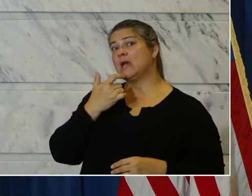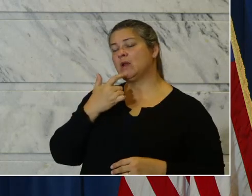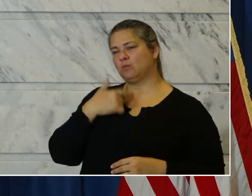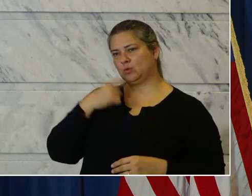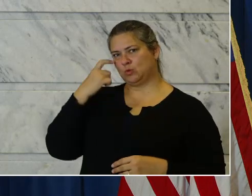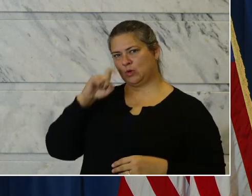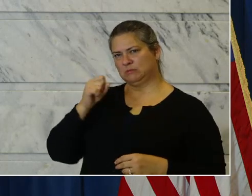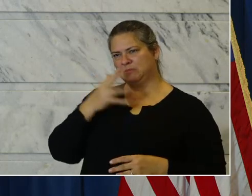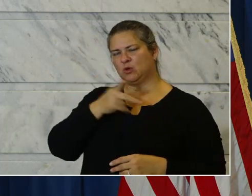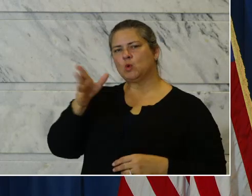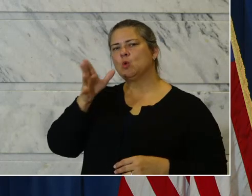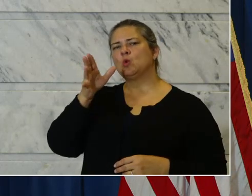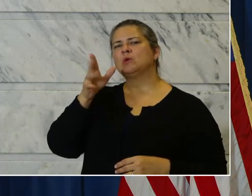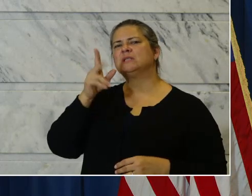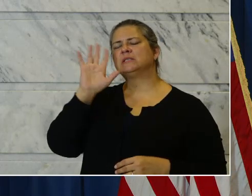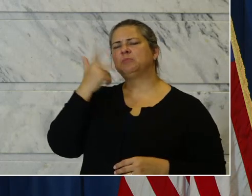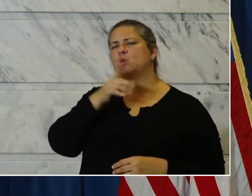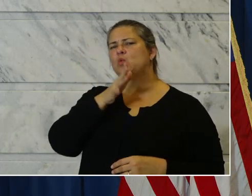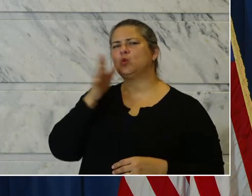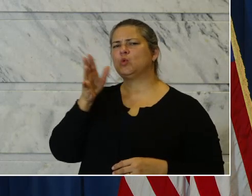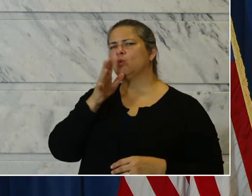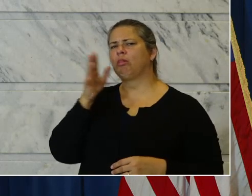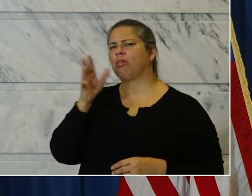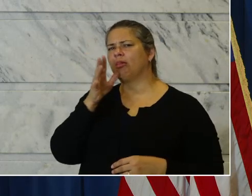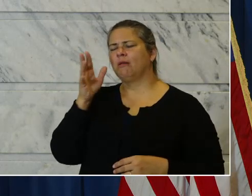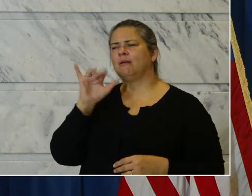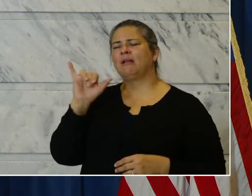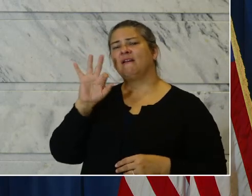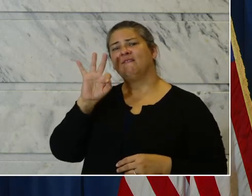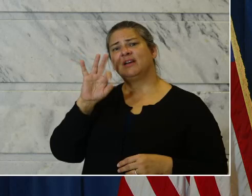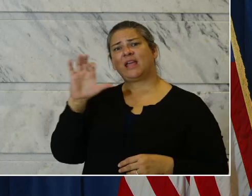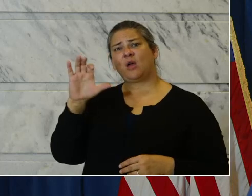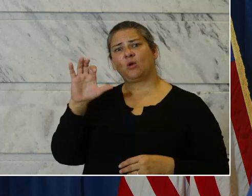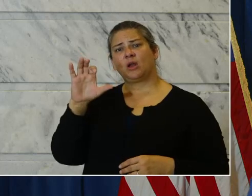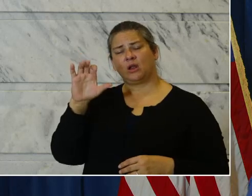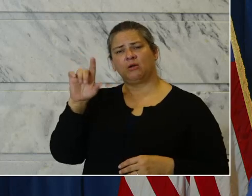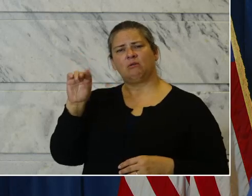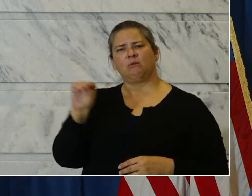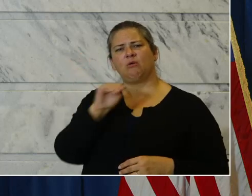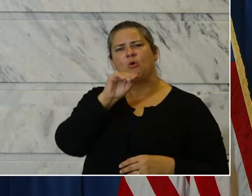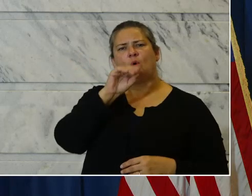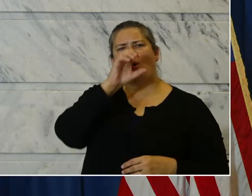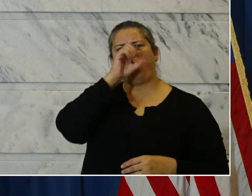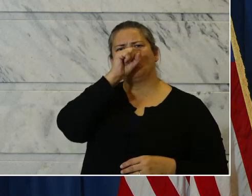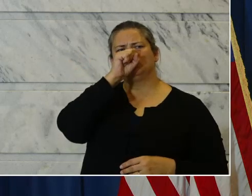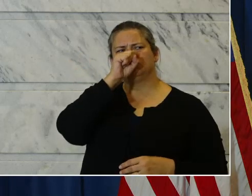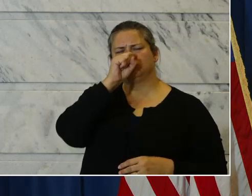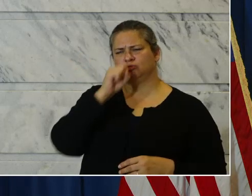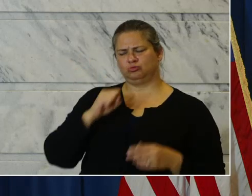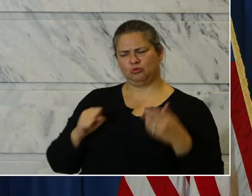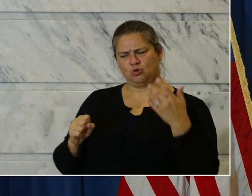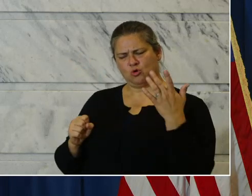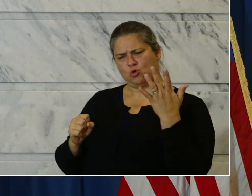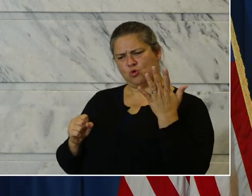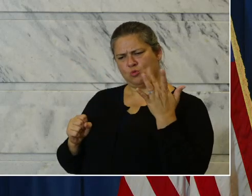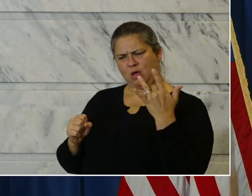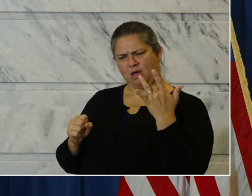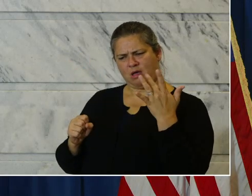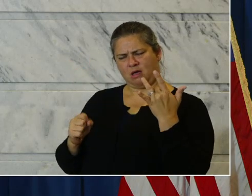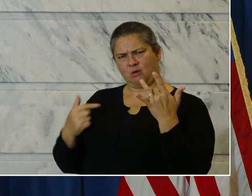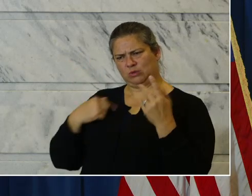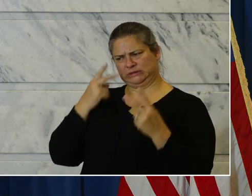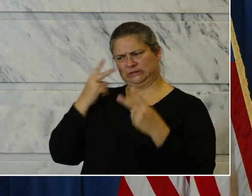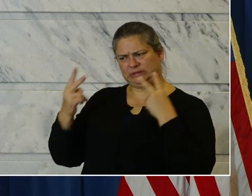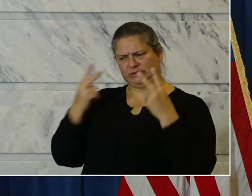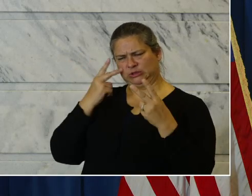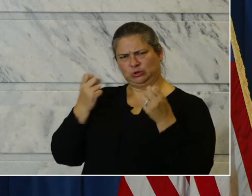of them are rural counties. Meanwhile, places like Fayette County, they were moved to orange. Why do you think that we are seeing so